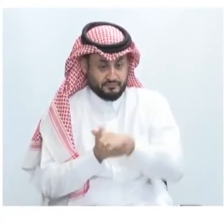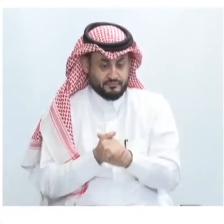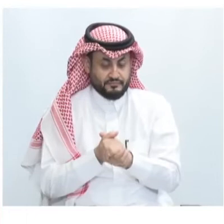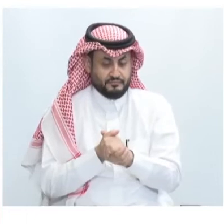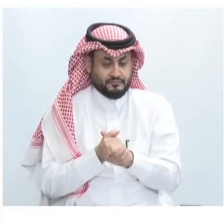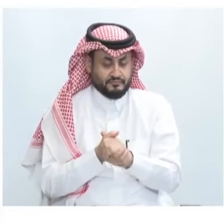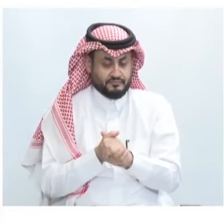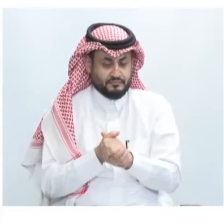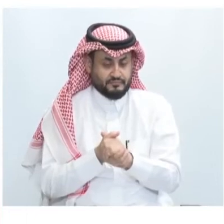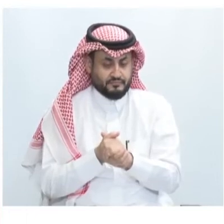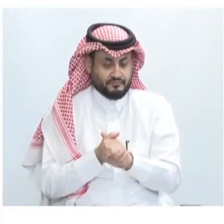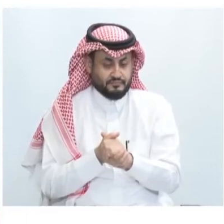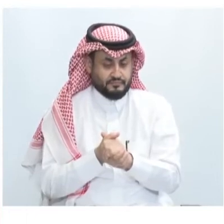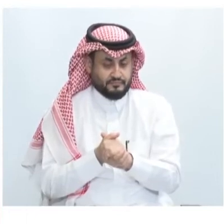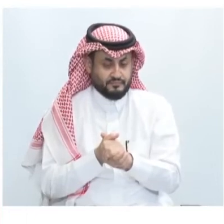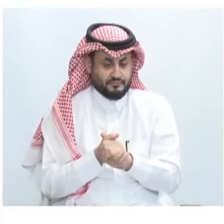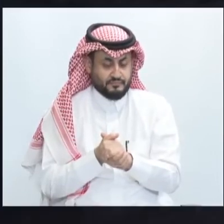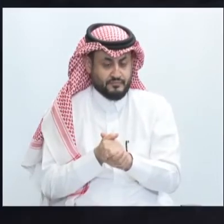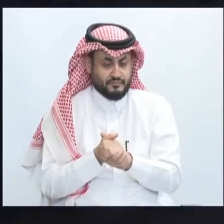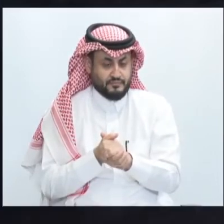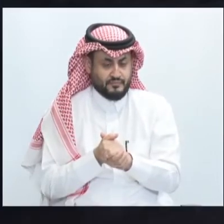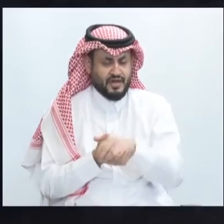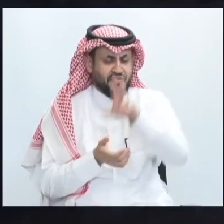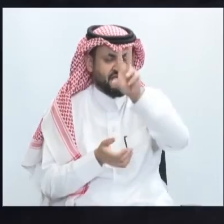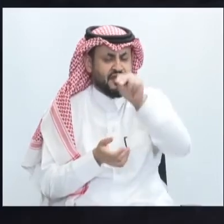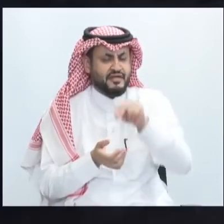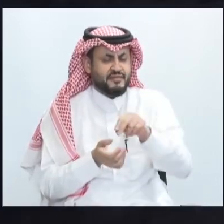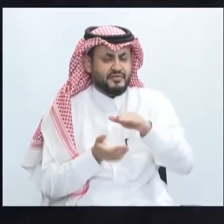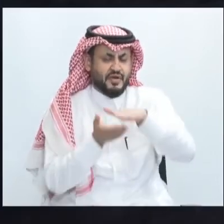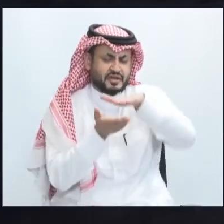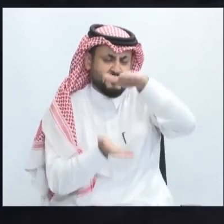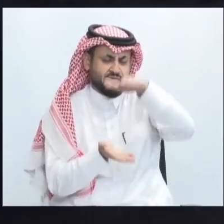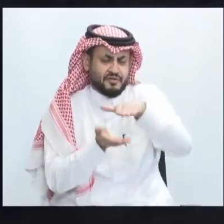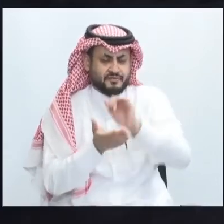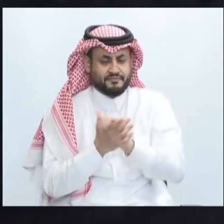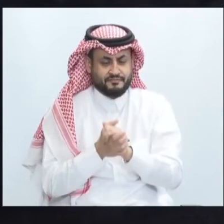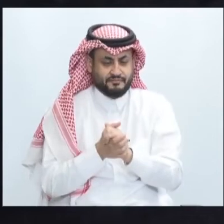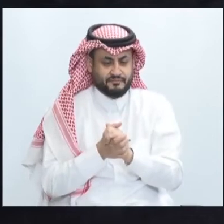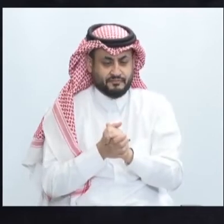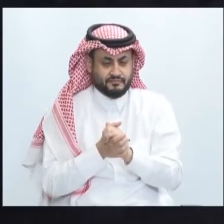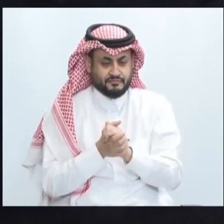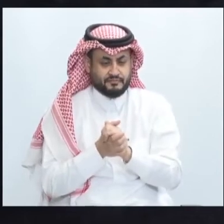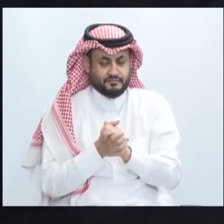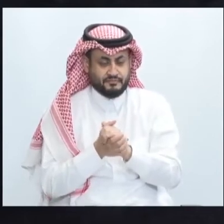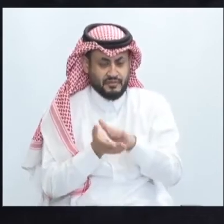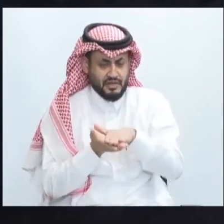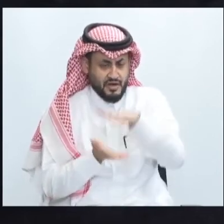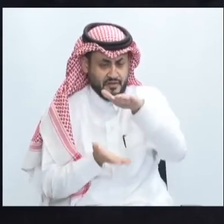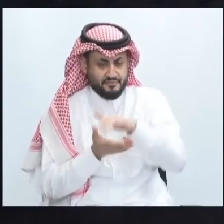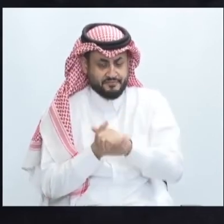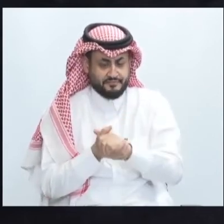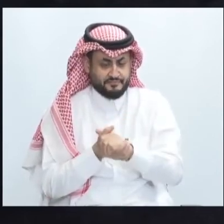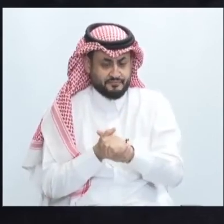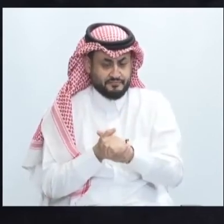form. Capital form. Okay, so the same shape. Okay, the same, but now it's big. Now